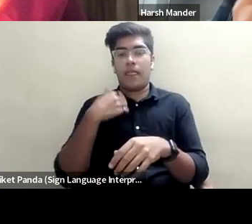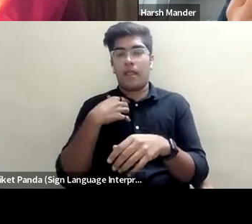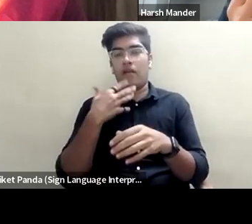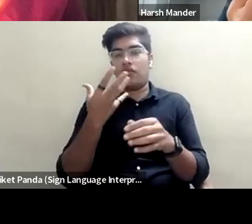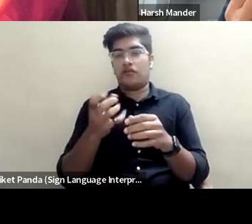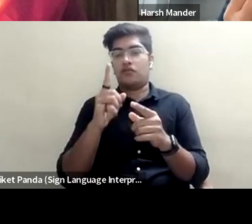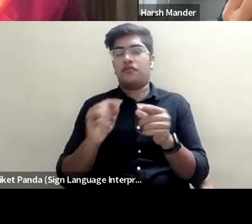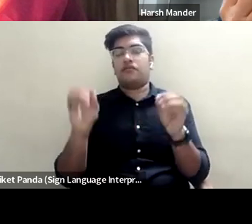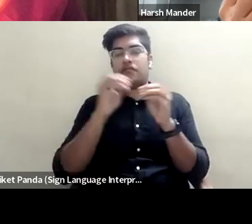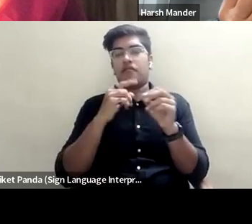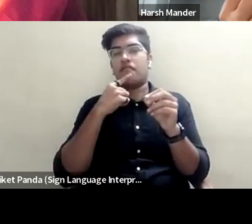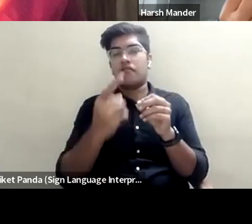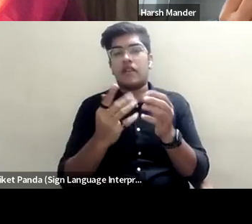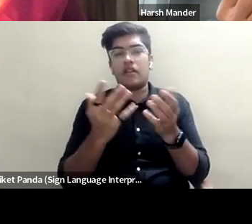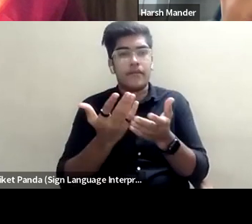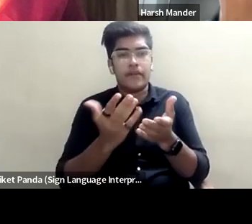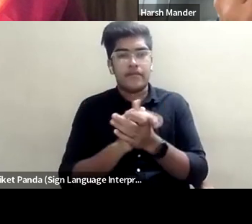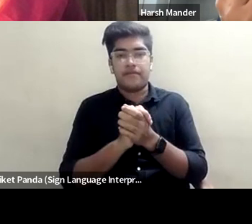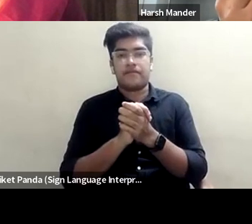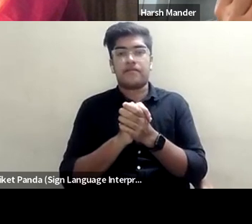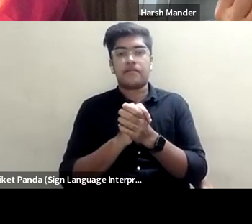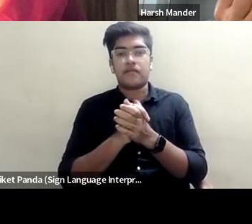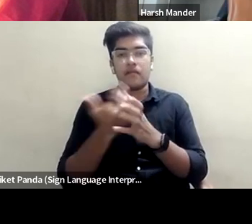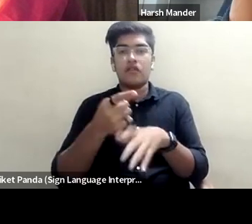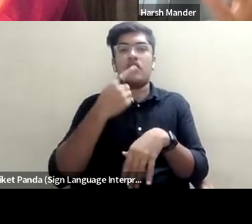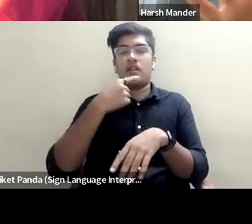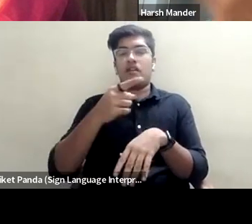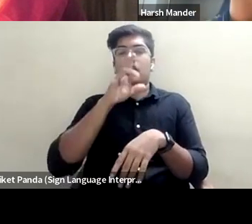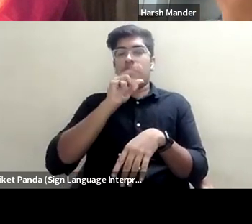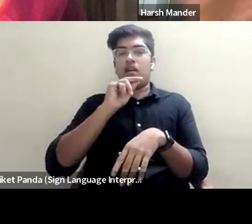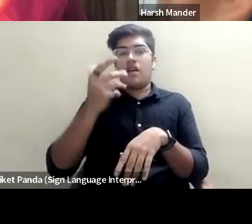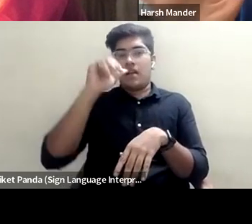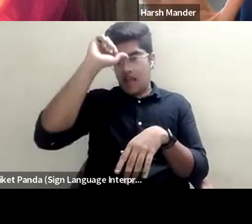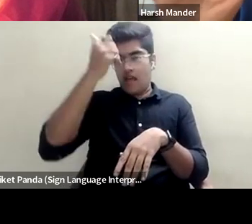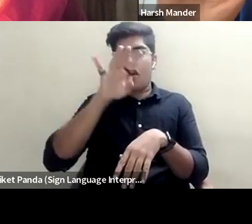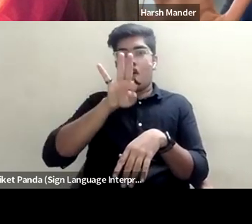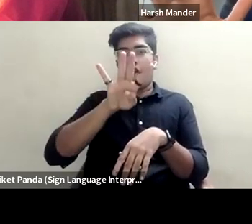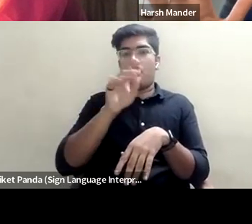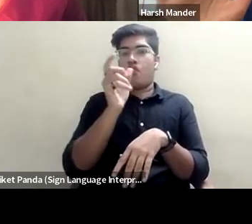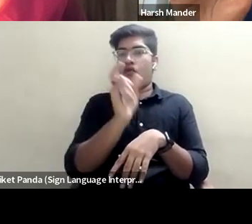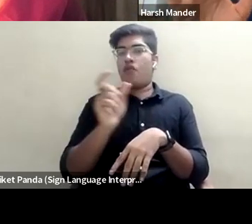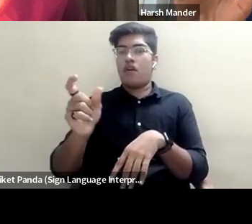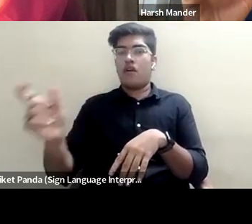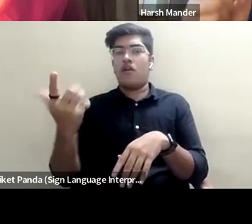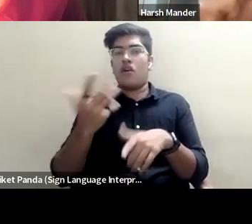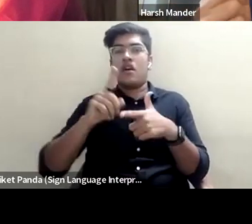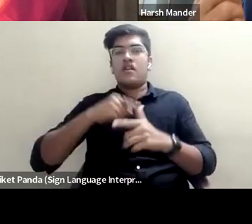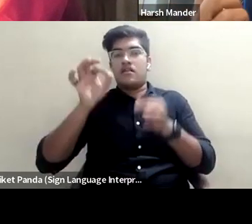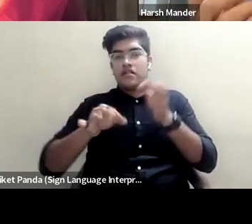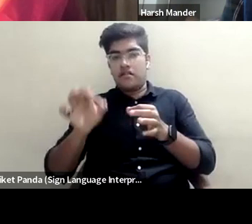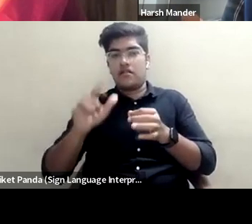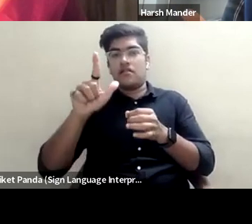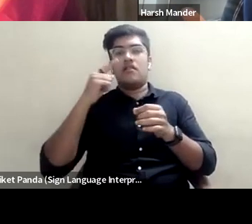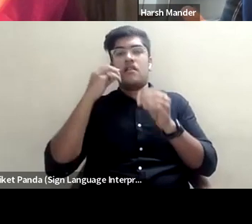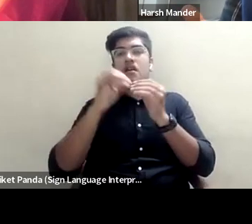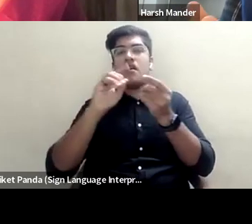In these conversations, I realized that, you speak in Hindustani, just those 4 words: justice, liberty, equality, fraternity. Justice,